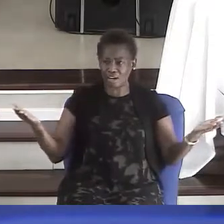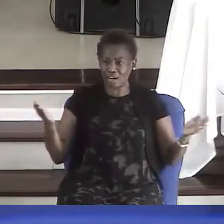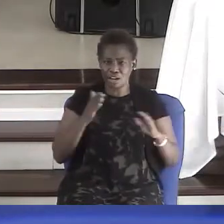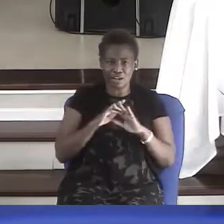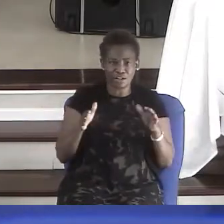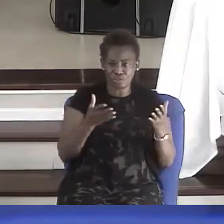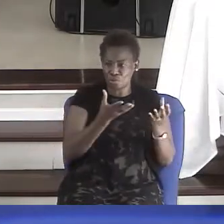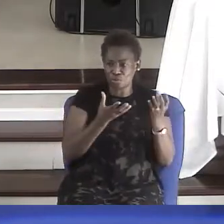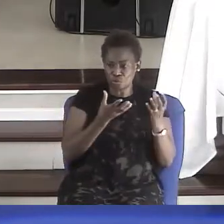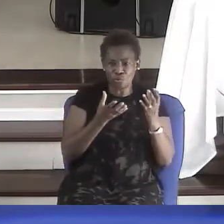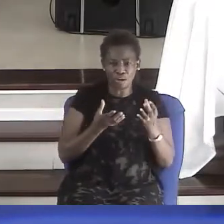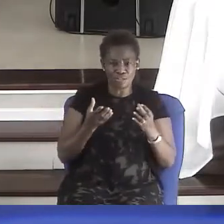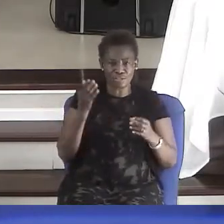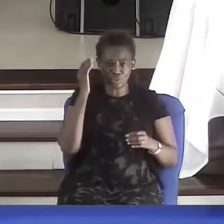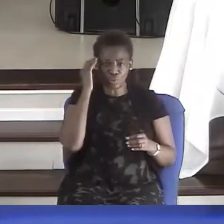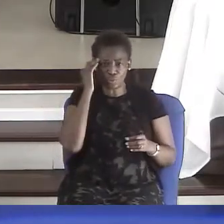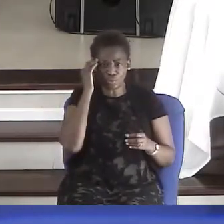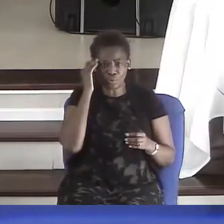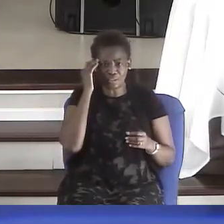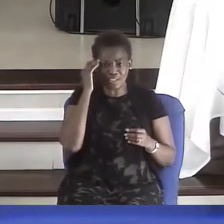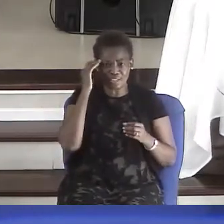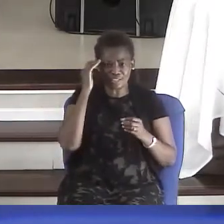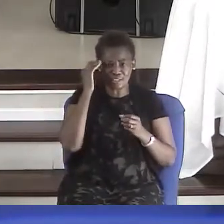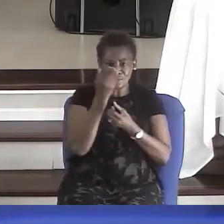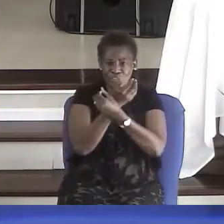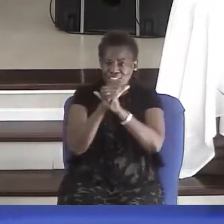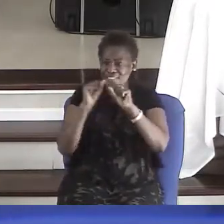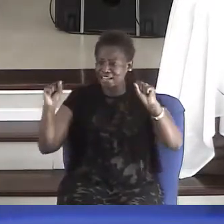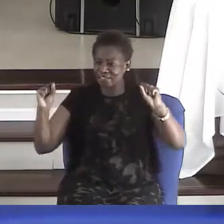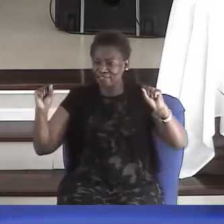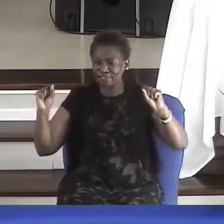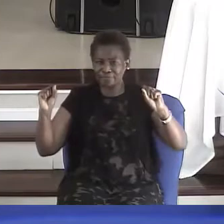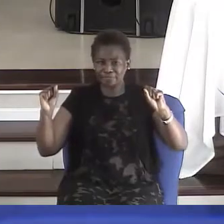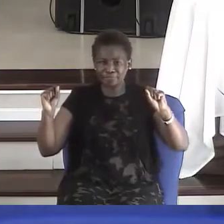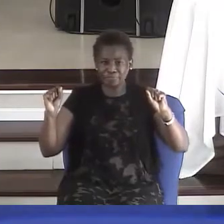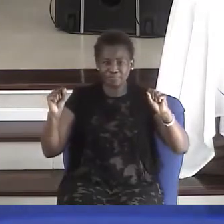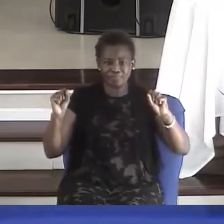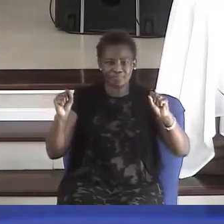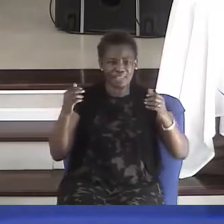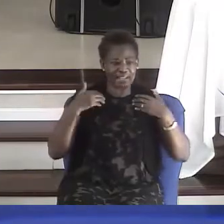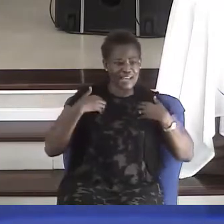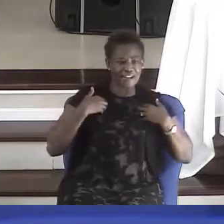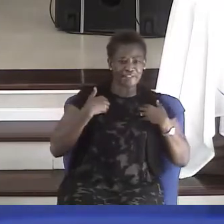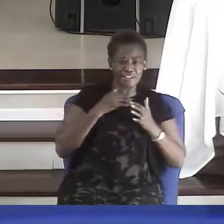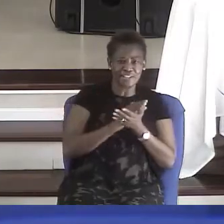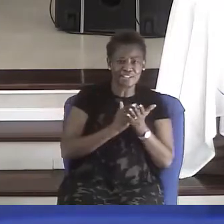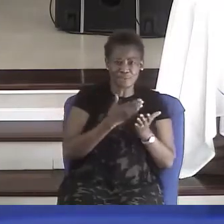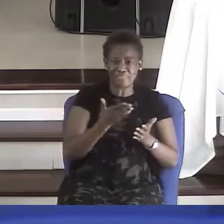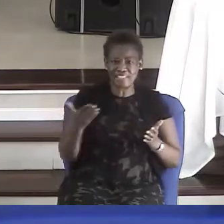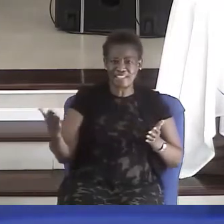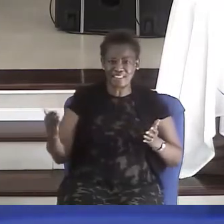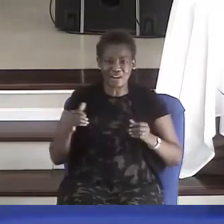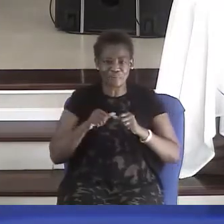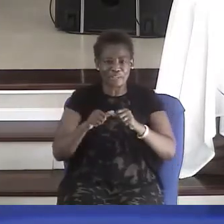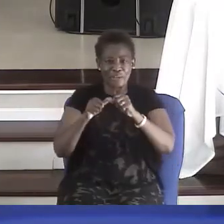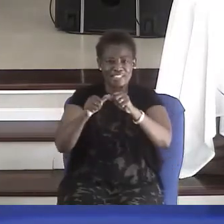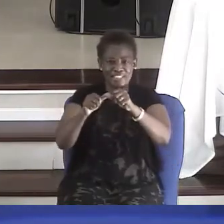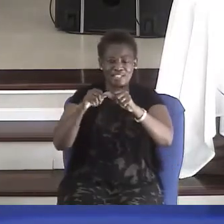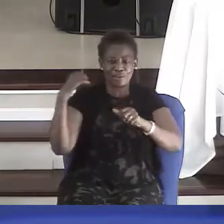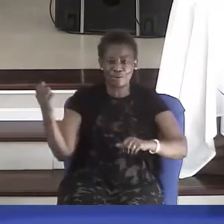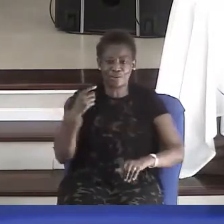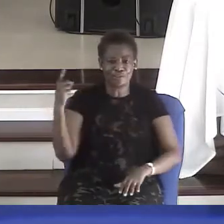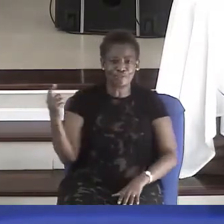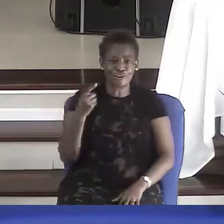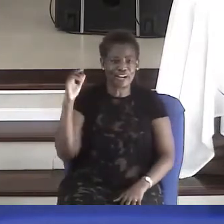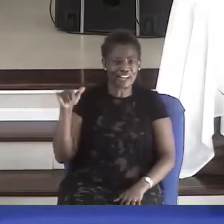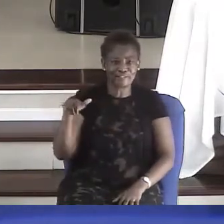he has something, she has something that will abide forever? Heaven and earth will pass away,